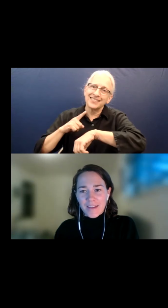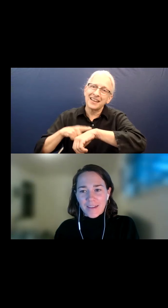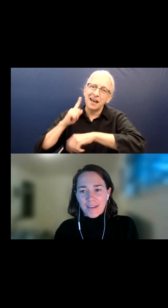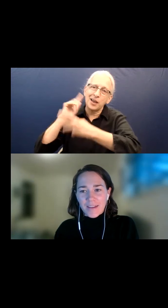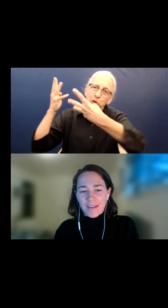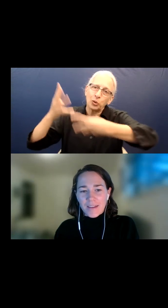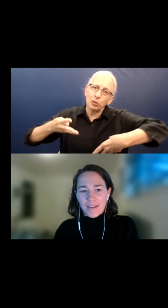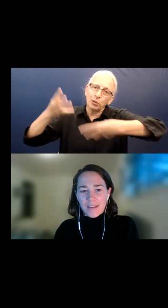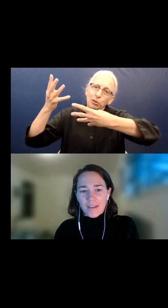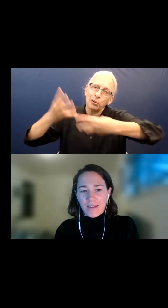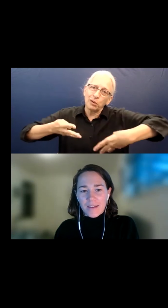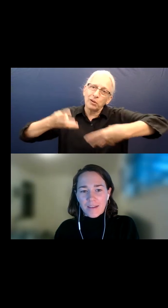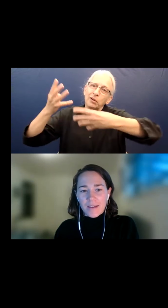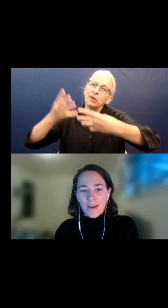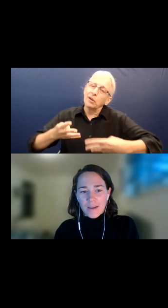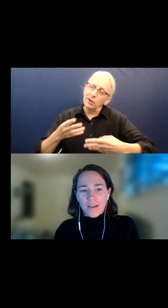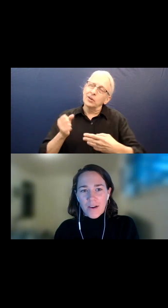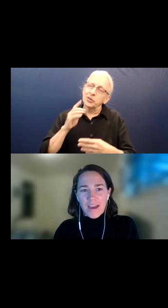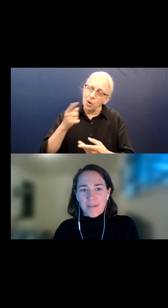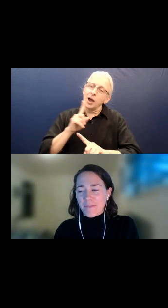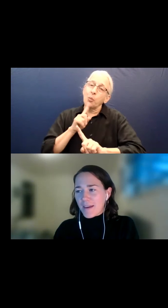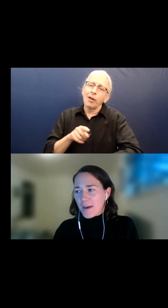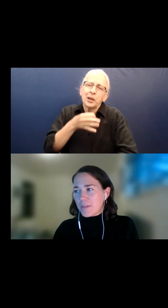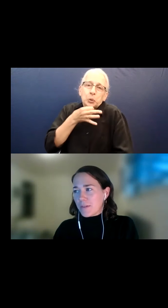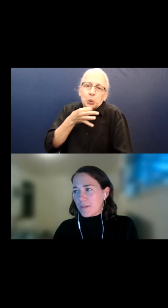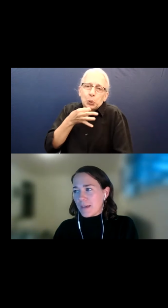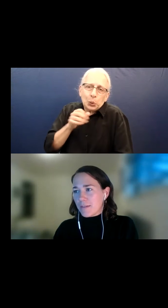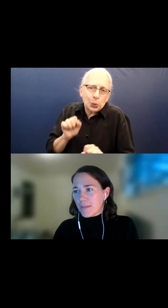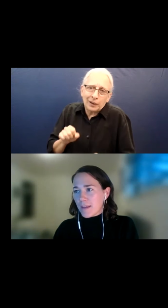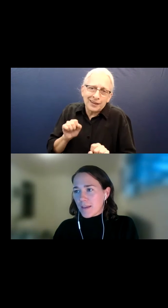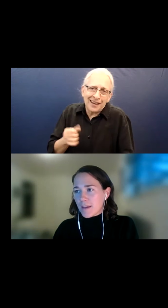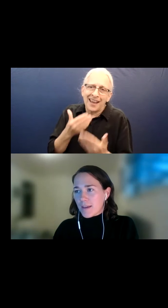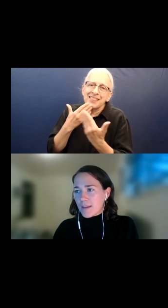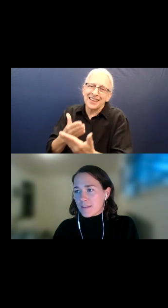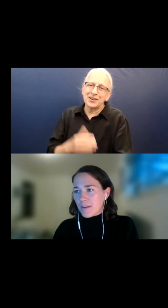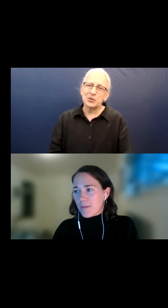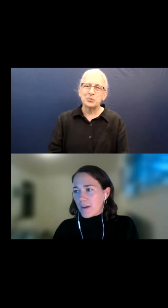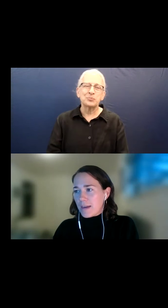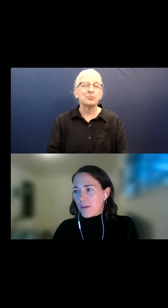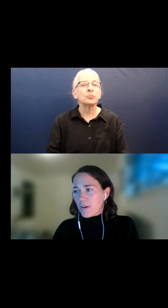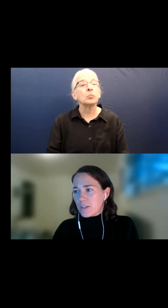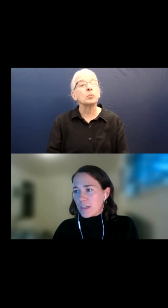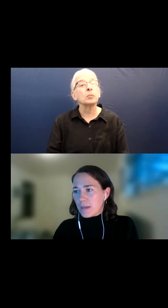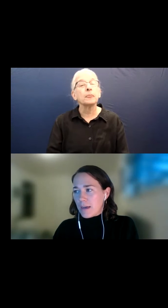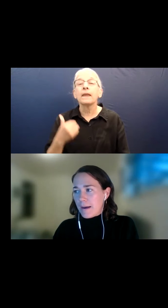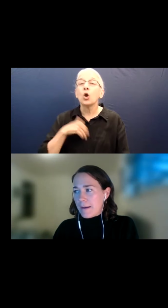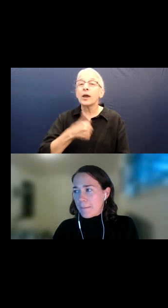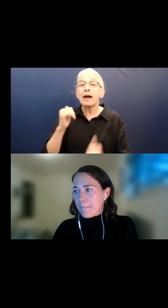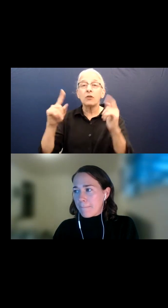to in a moment. Thank you. Okay, absolutely. So we've got another